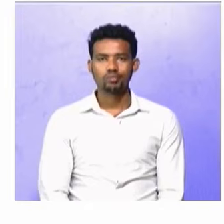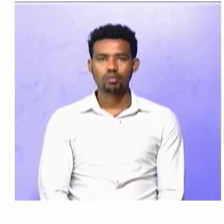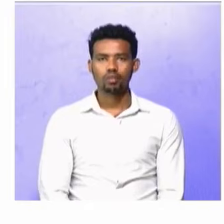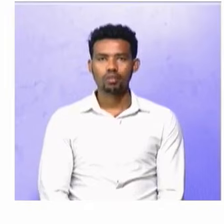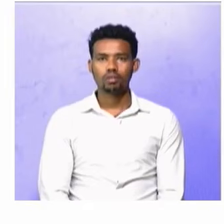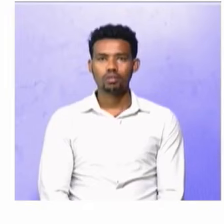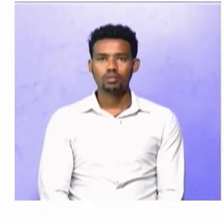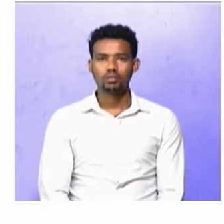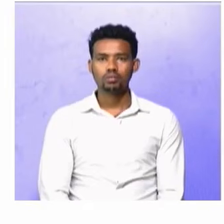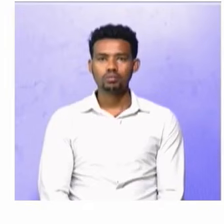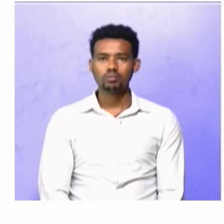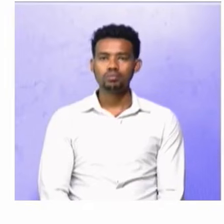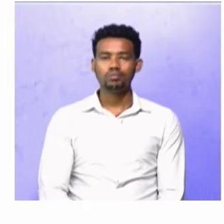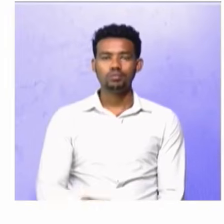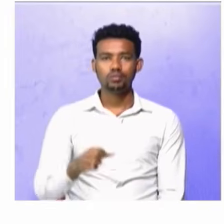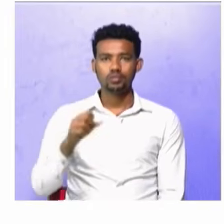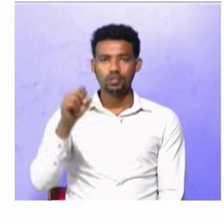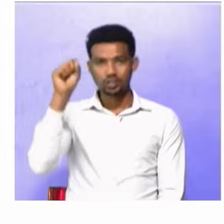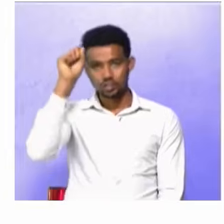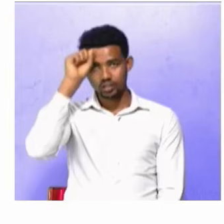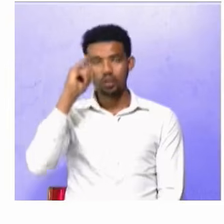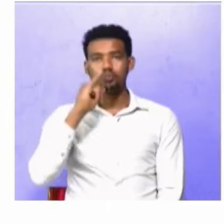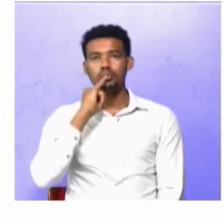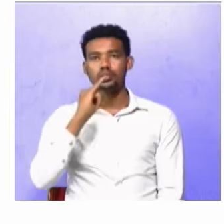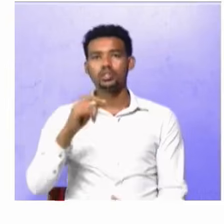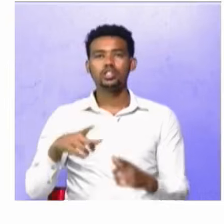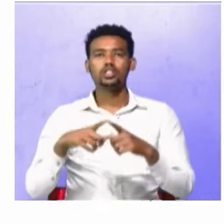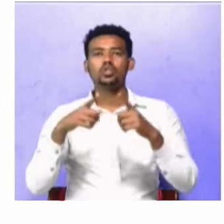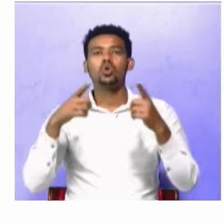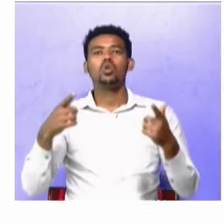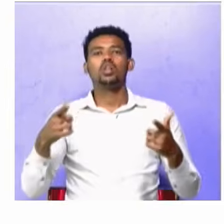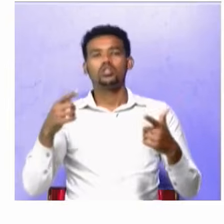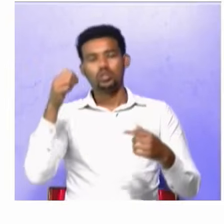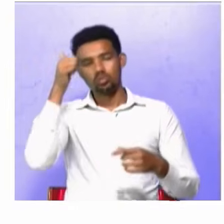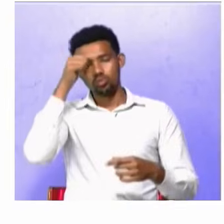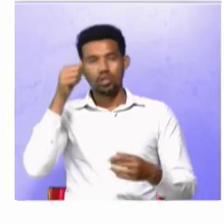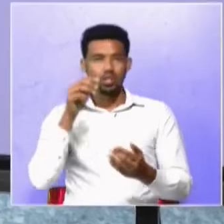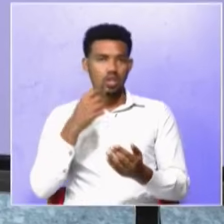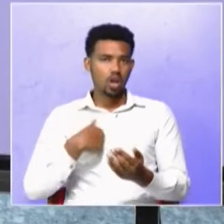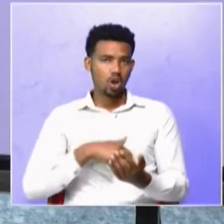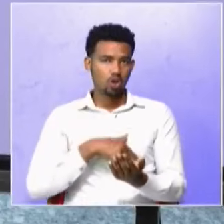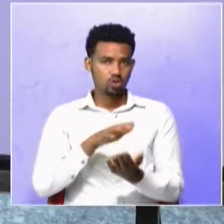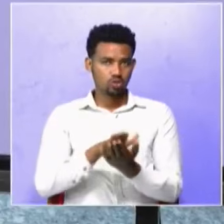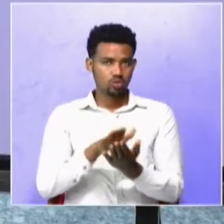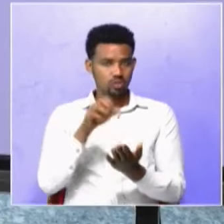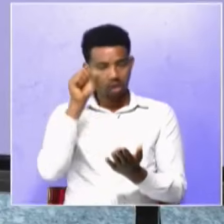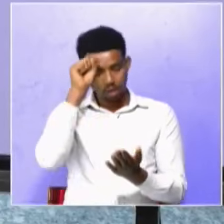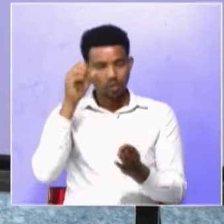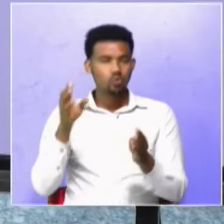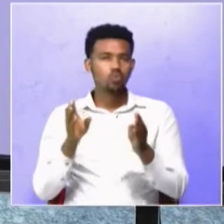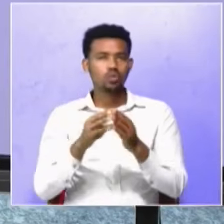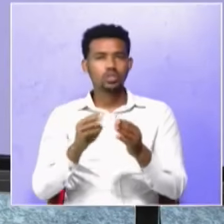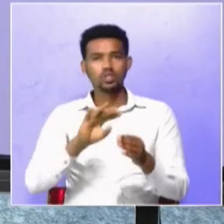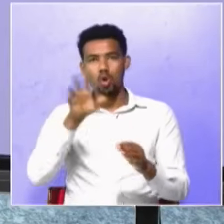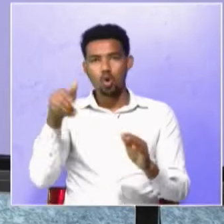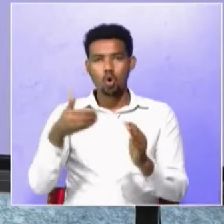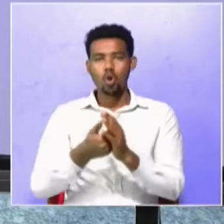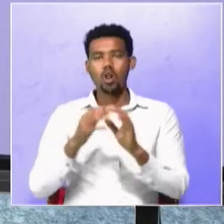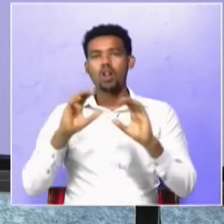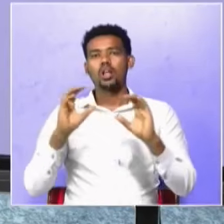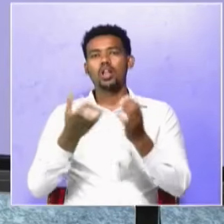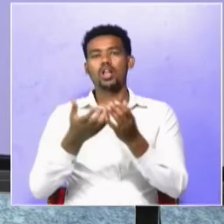Here is Sami is the tallest boy in our school. We are comparing Sami with the whole